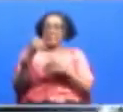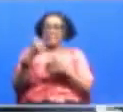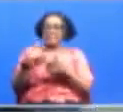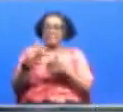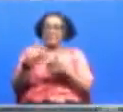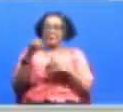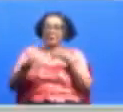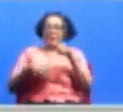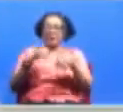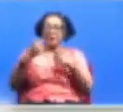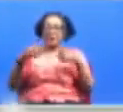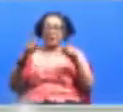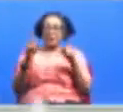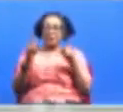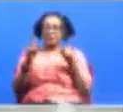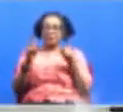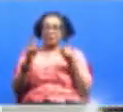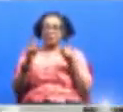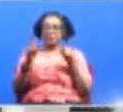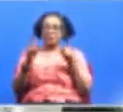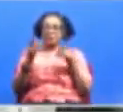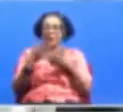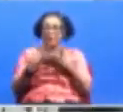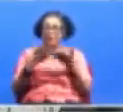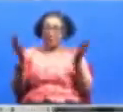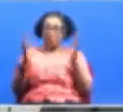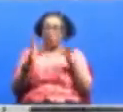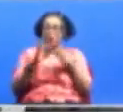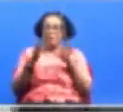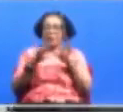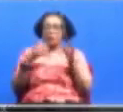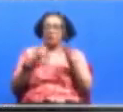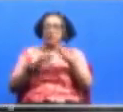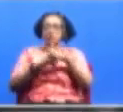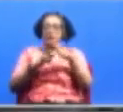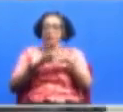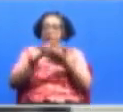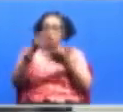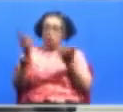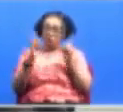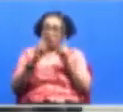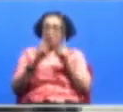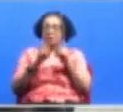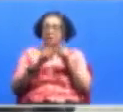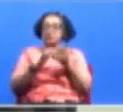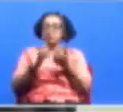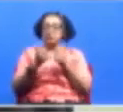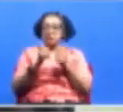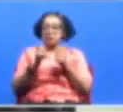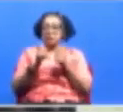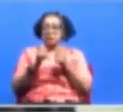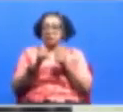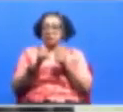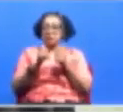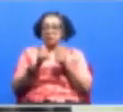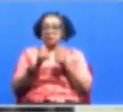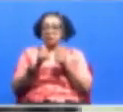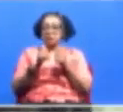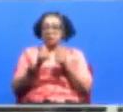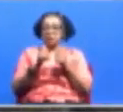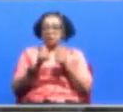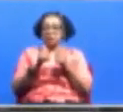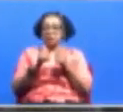the cyclist's successes. Every Olympic year, there's scholarships for all the sports, all the Olympic sports.